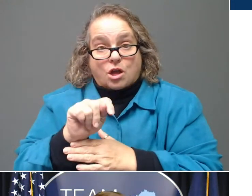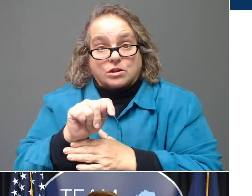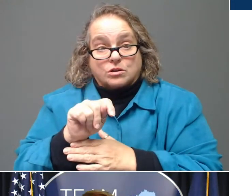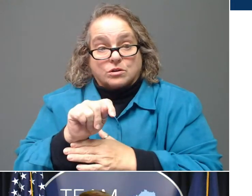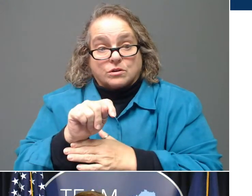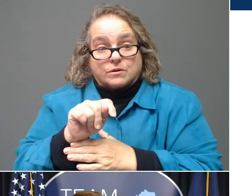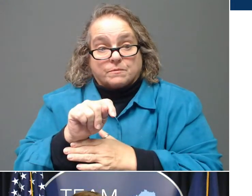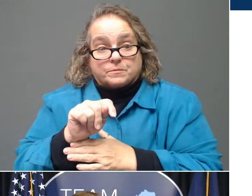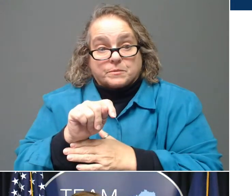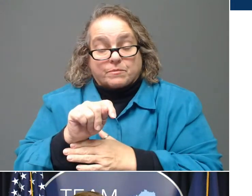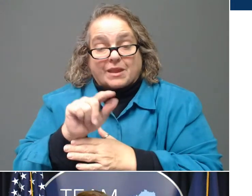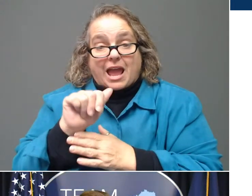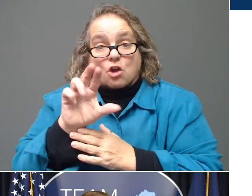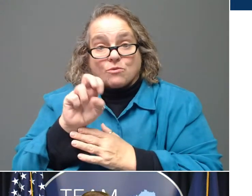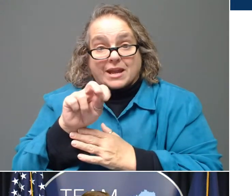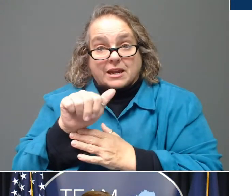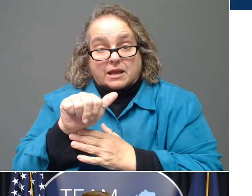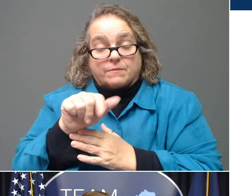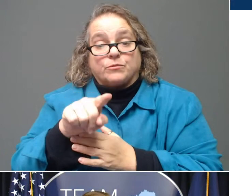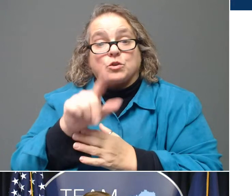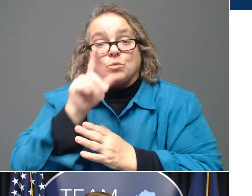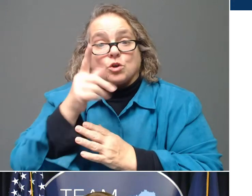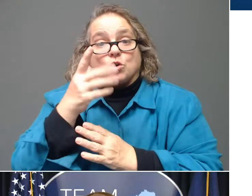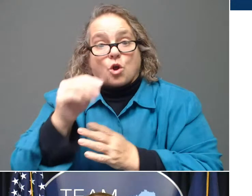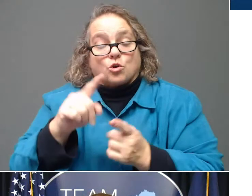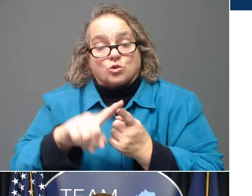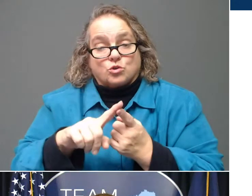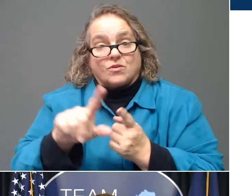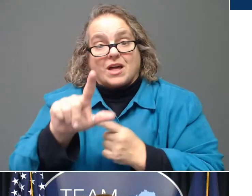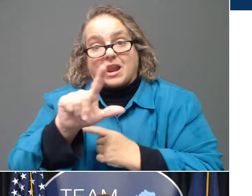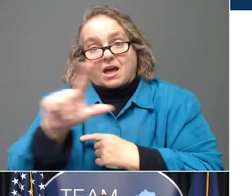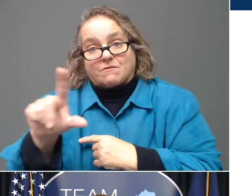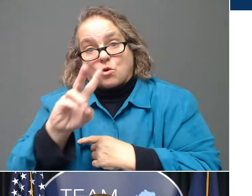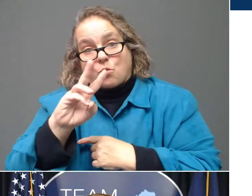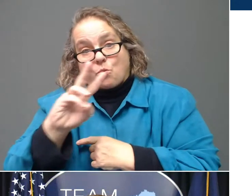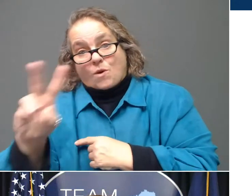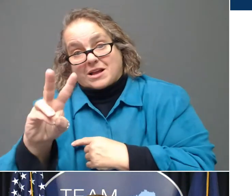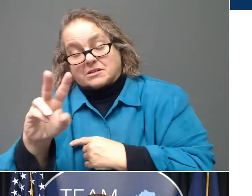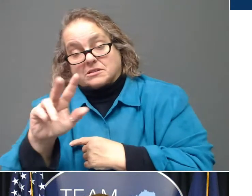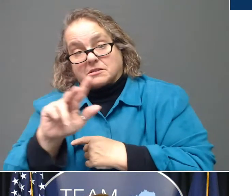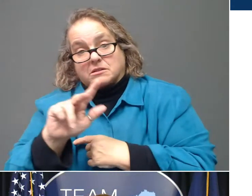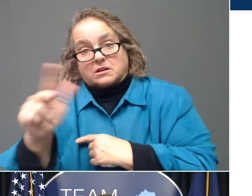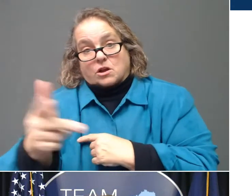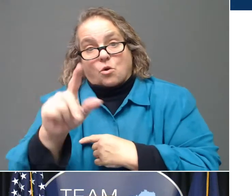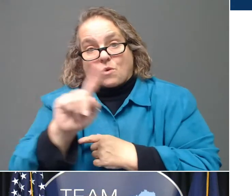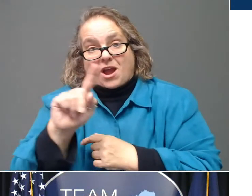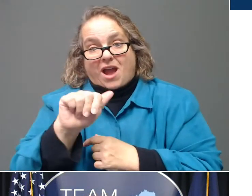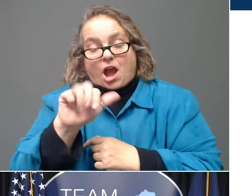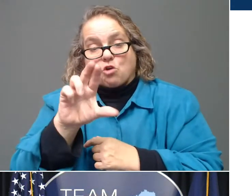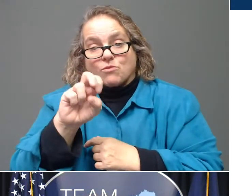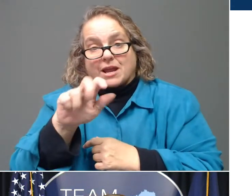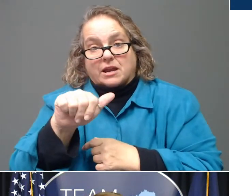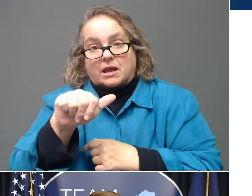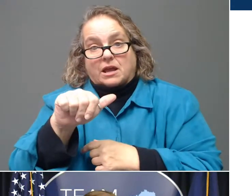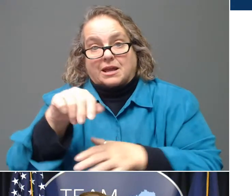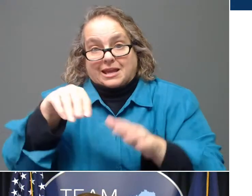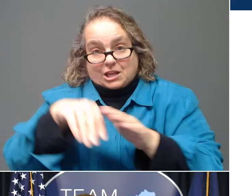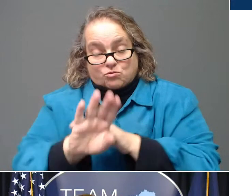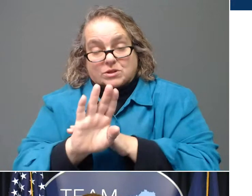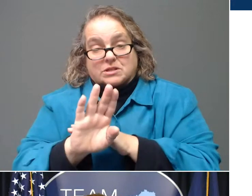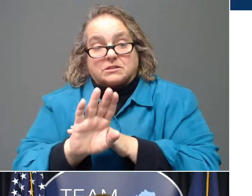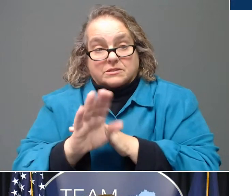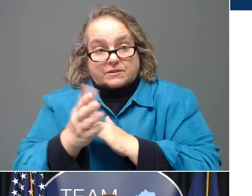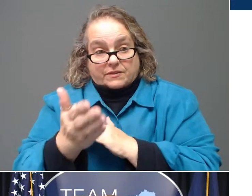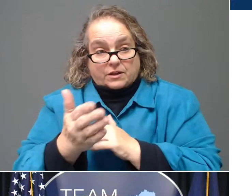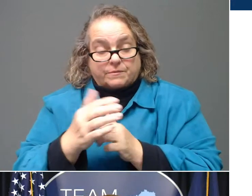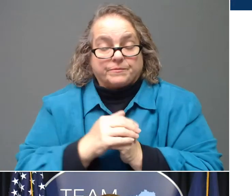Alltech Arena, you'll actually go to the left, to the west, where the arena entrance is located. Now, this is really